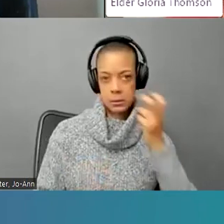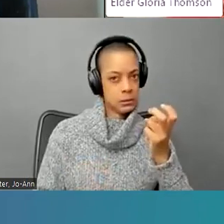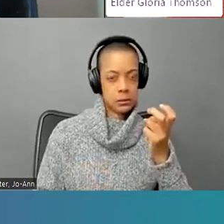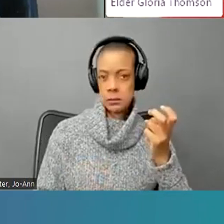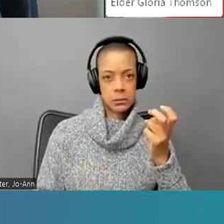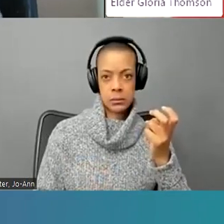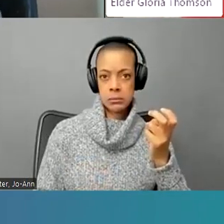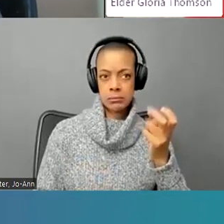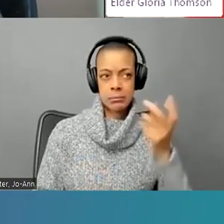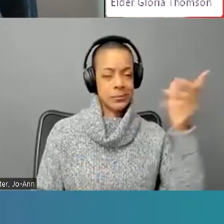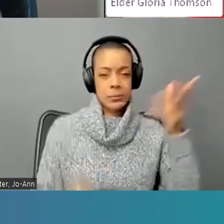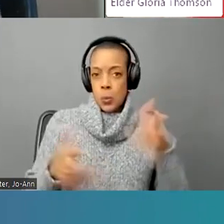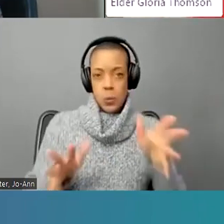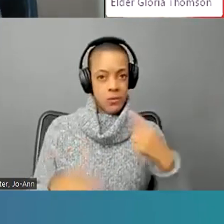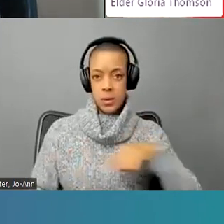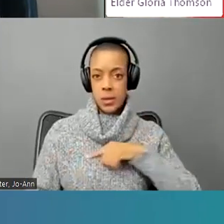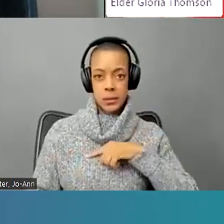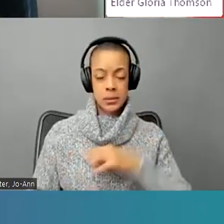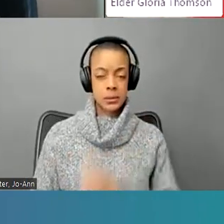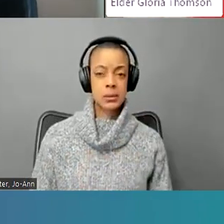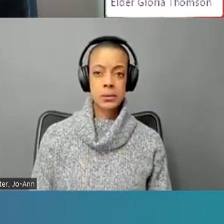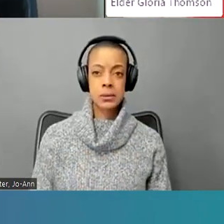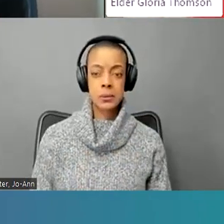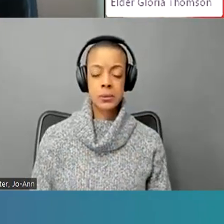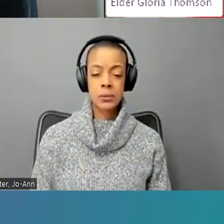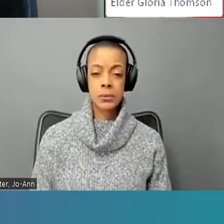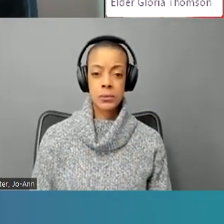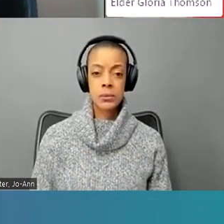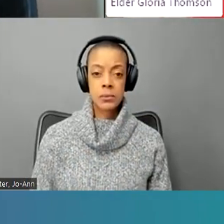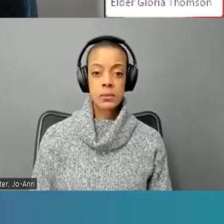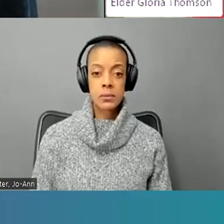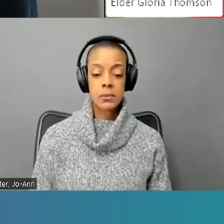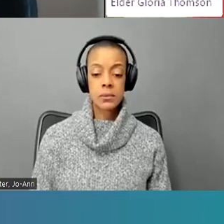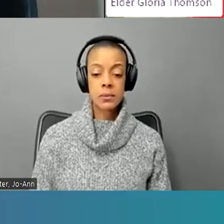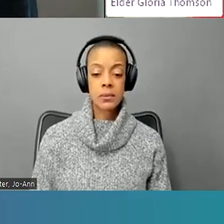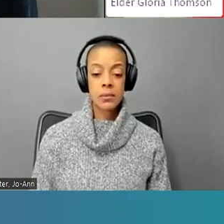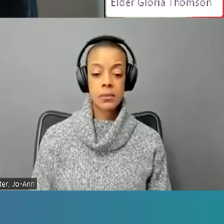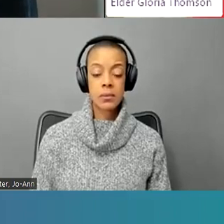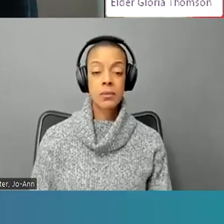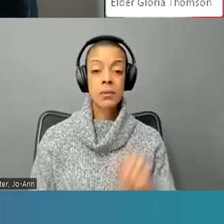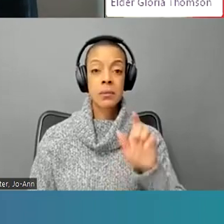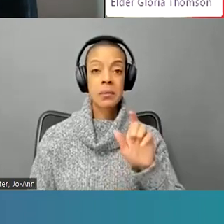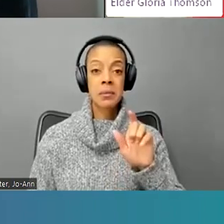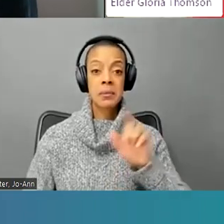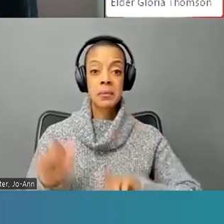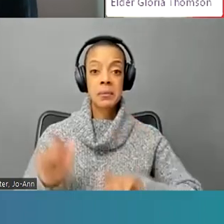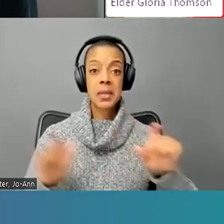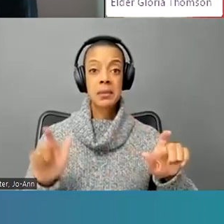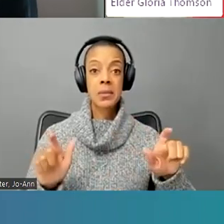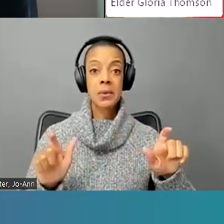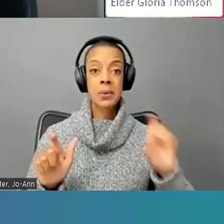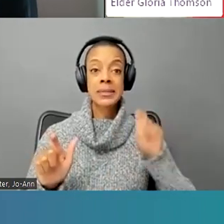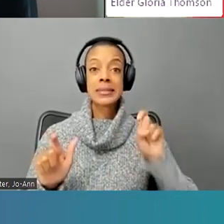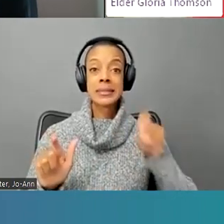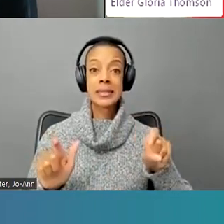was introduced, and I think that people really need to delve into a lot of their own beings